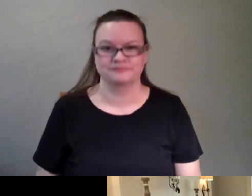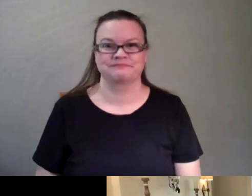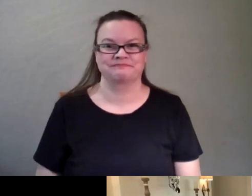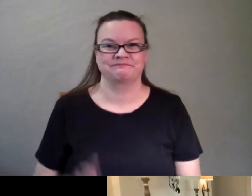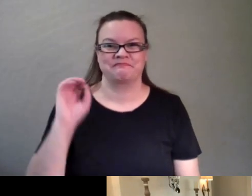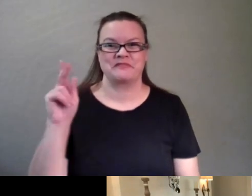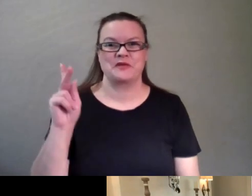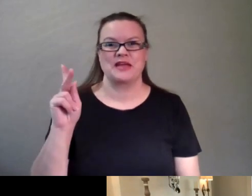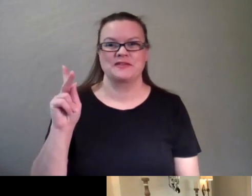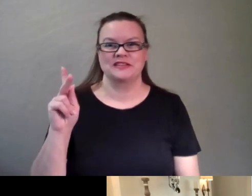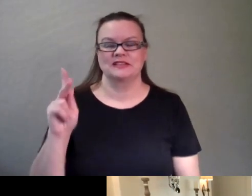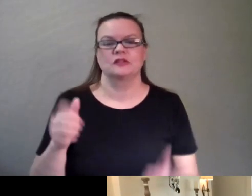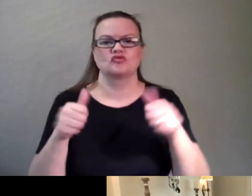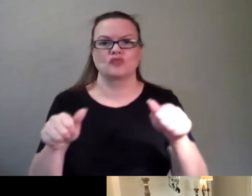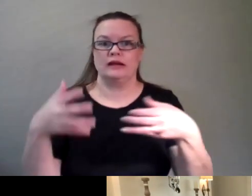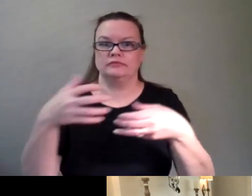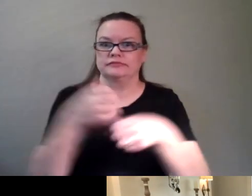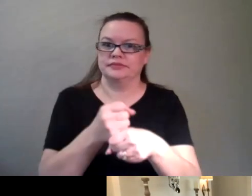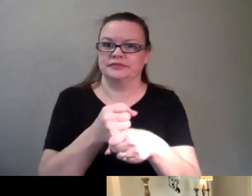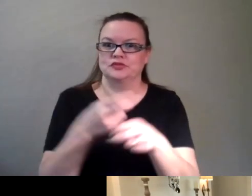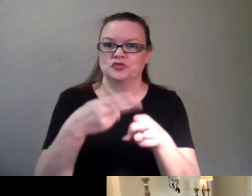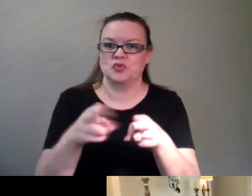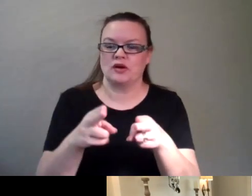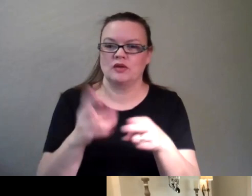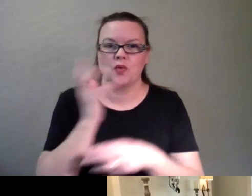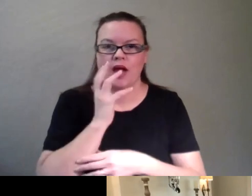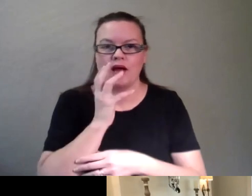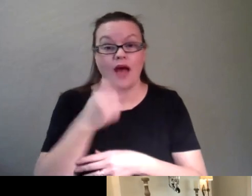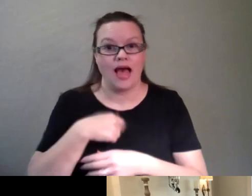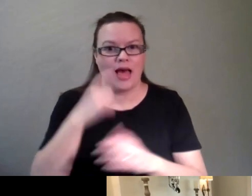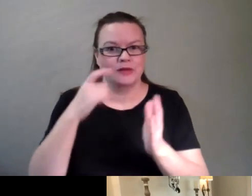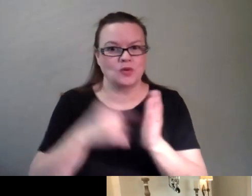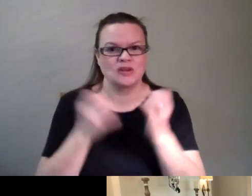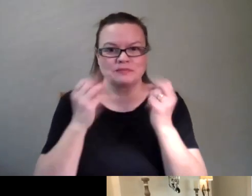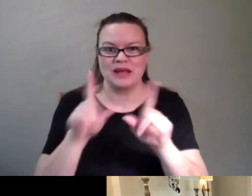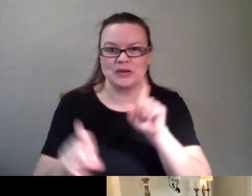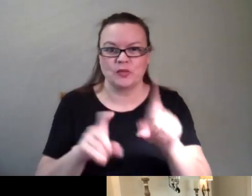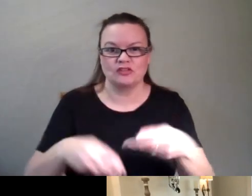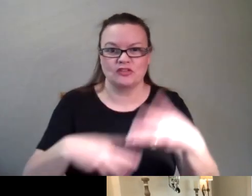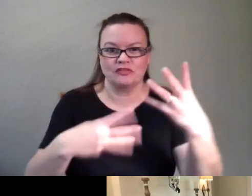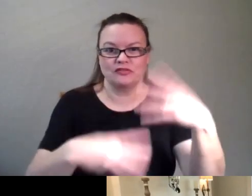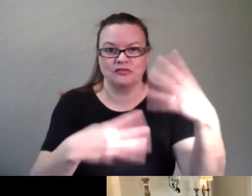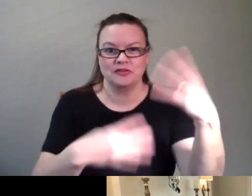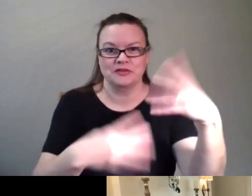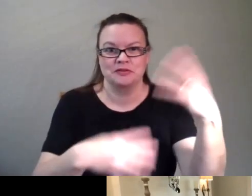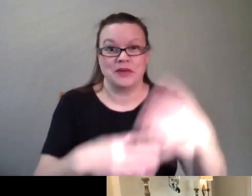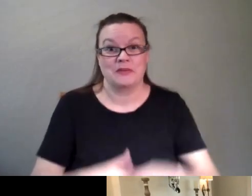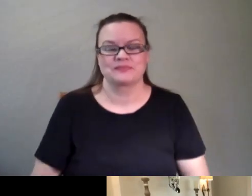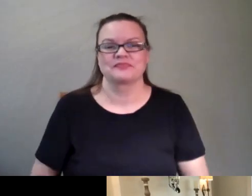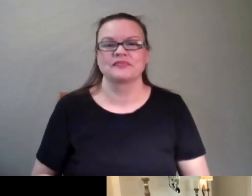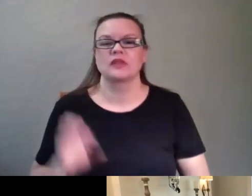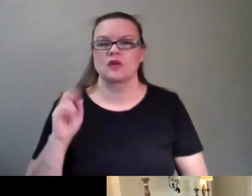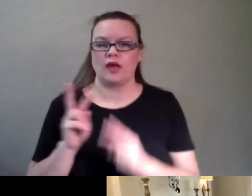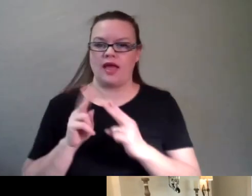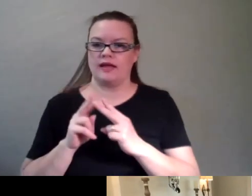Okay, I will try to keep it a little bit short because I see the questions kind of building up. But I think a couple of things I'm